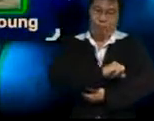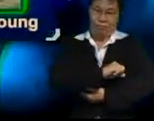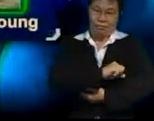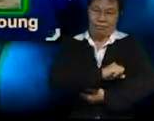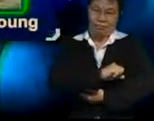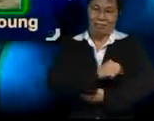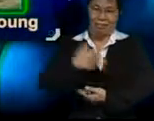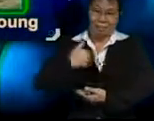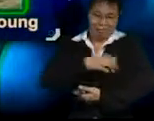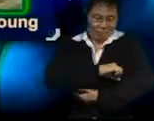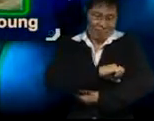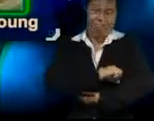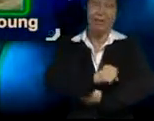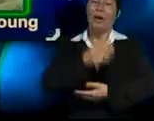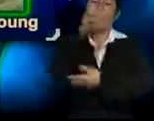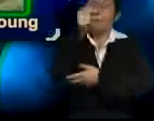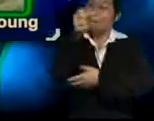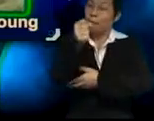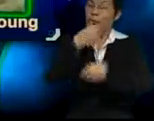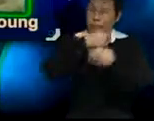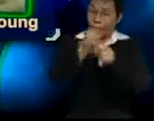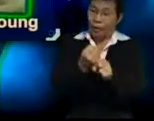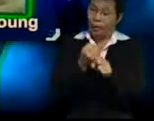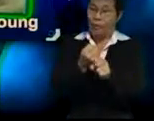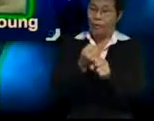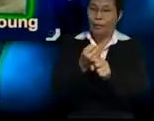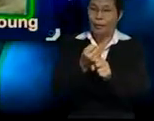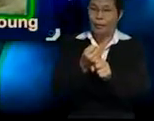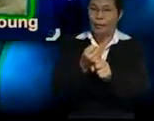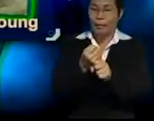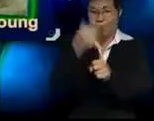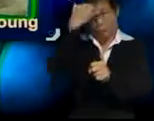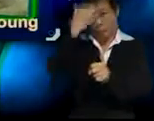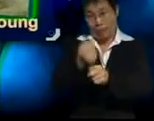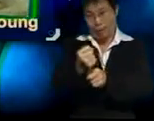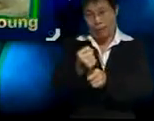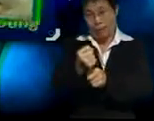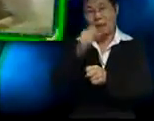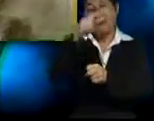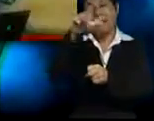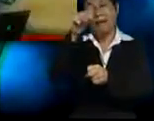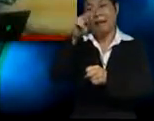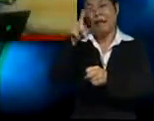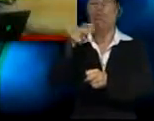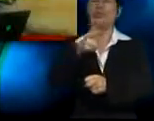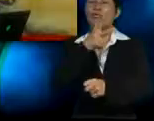young. Milk is produced by the mammary gland of the female mammal.